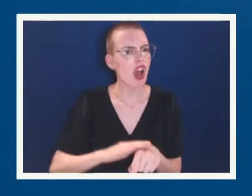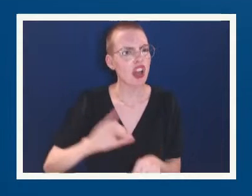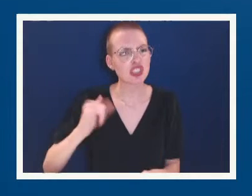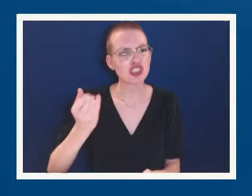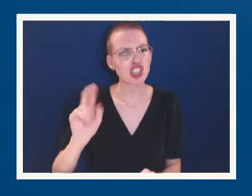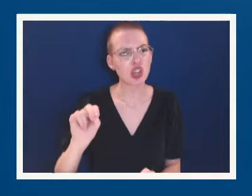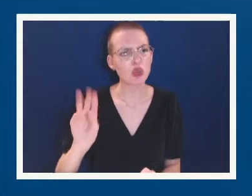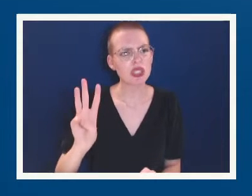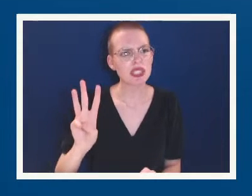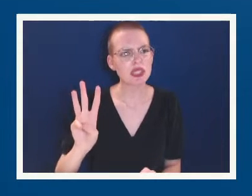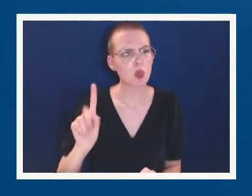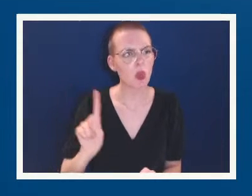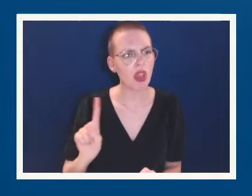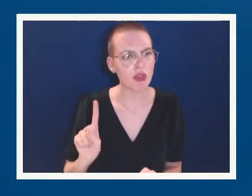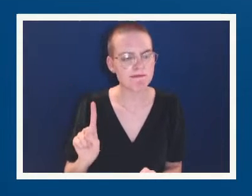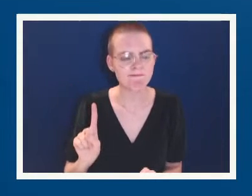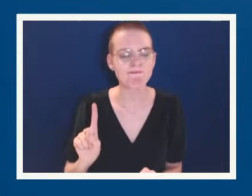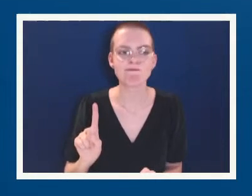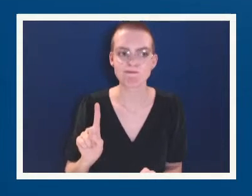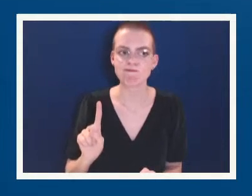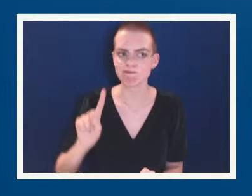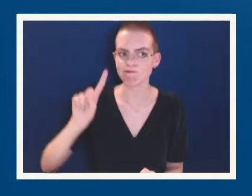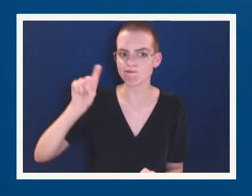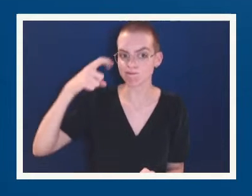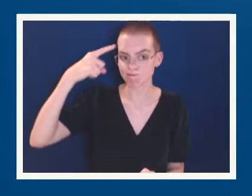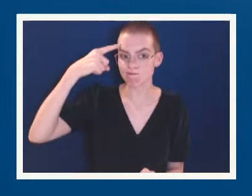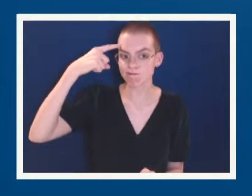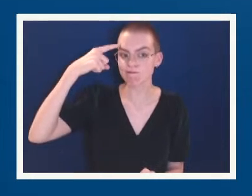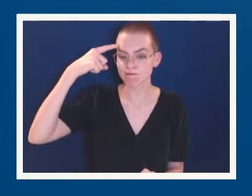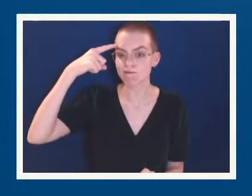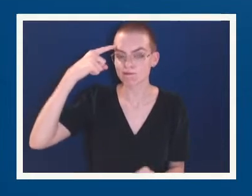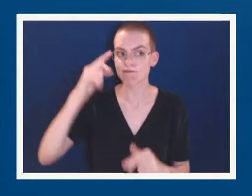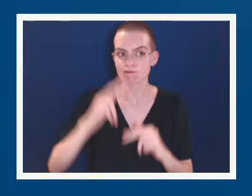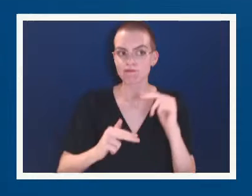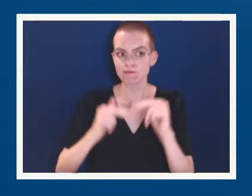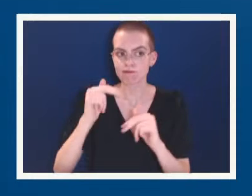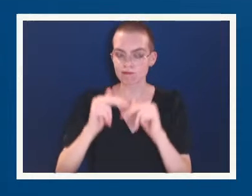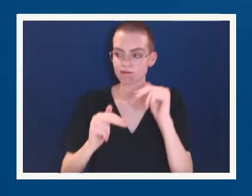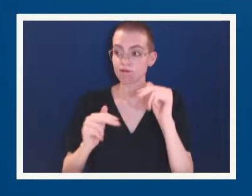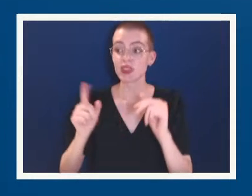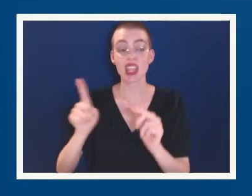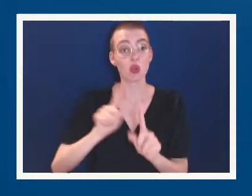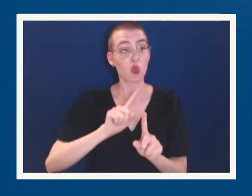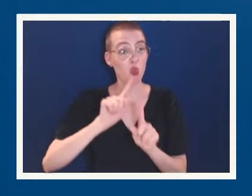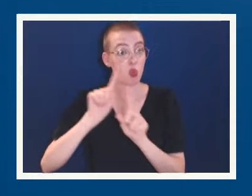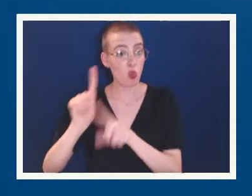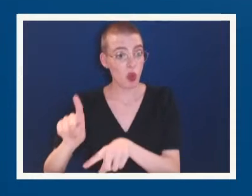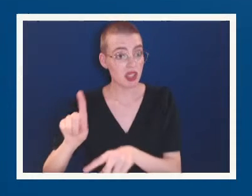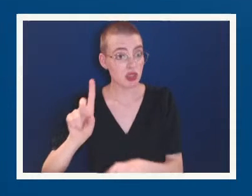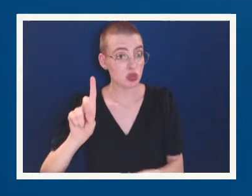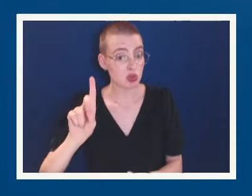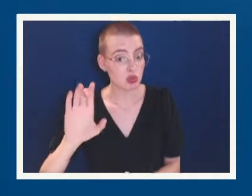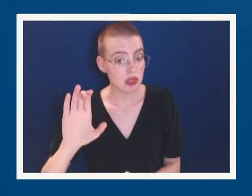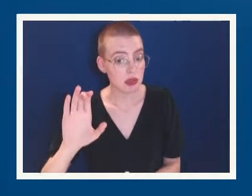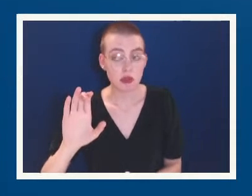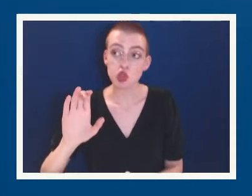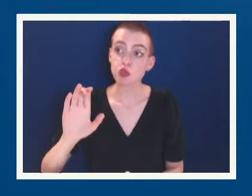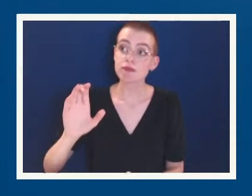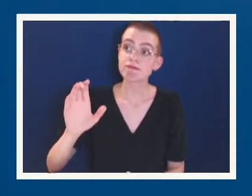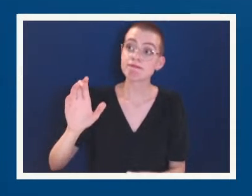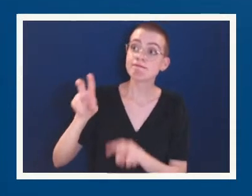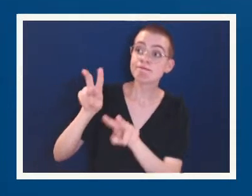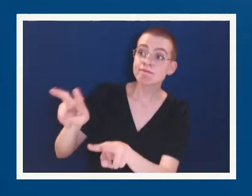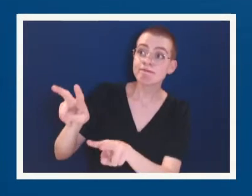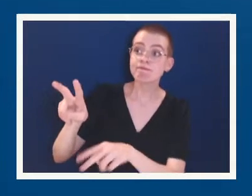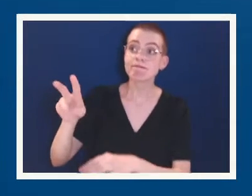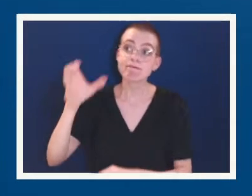He went there that day, understand, he went there that day not to hear a speech or protest.